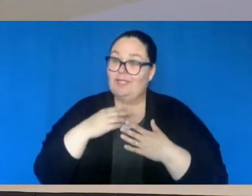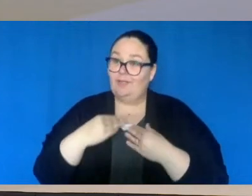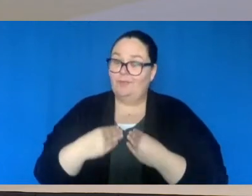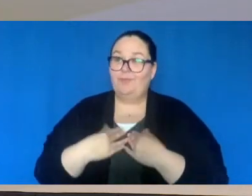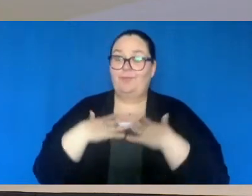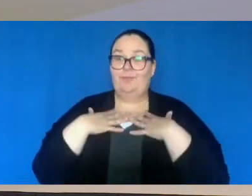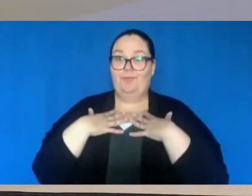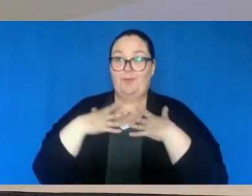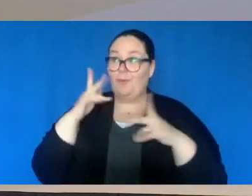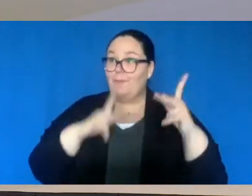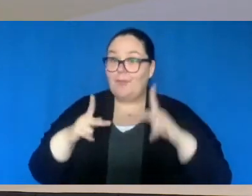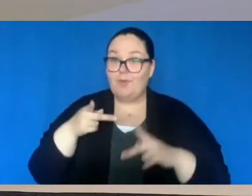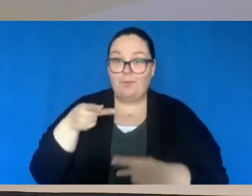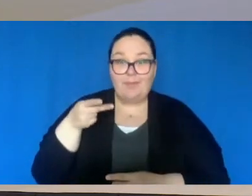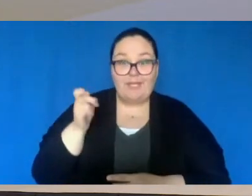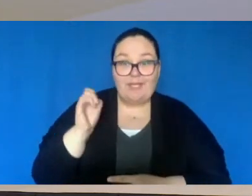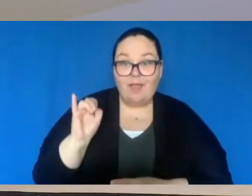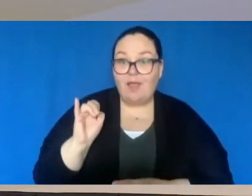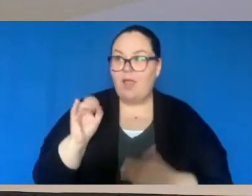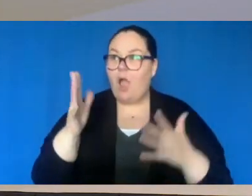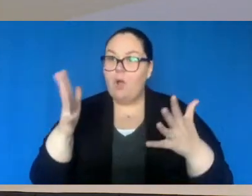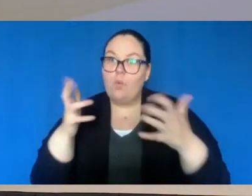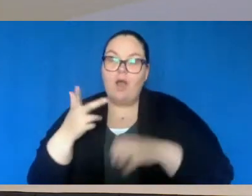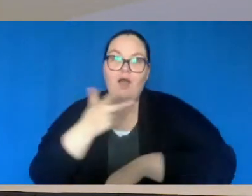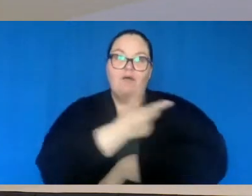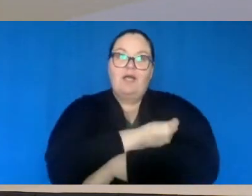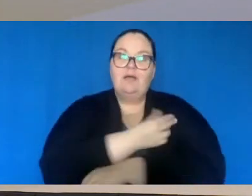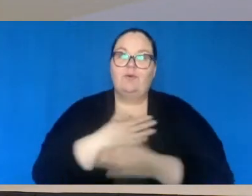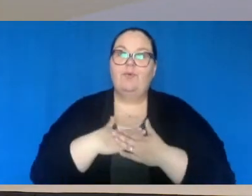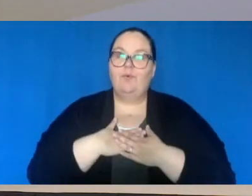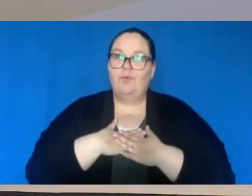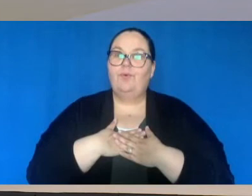residents to the opportunity to be vaccinated.